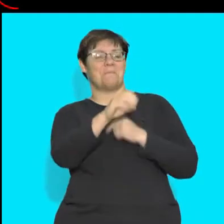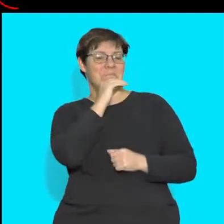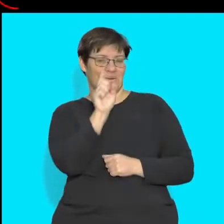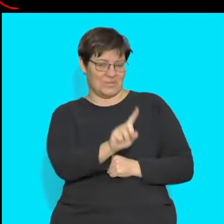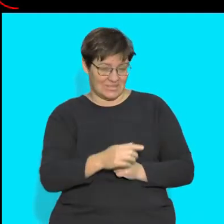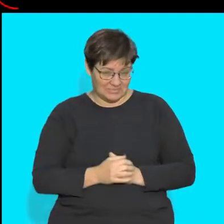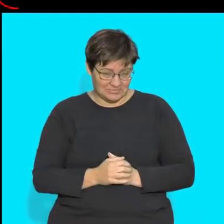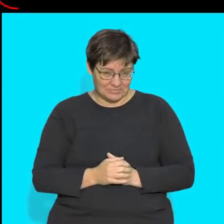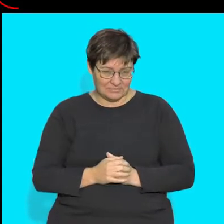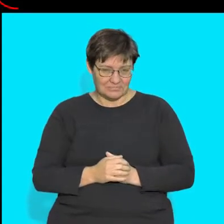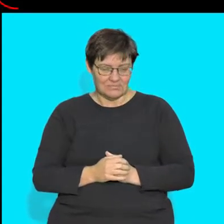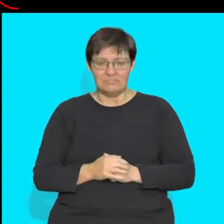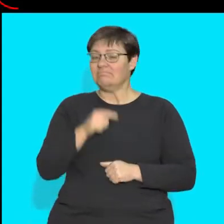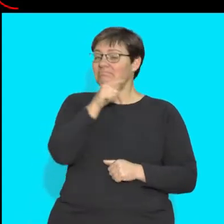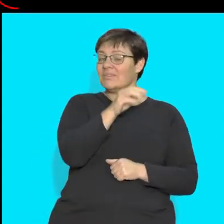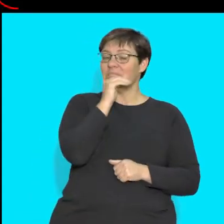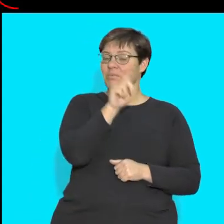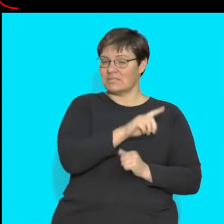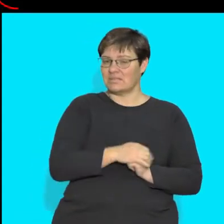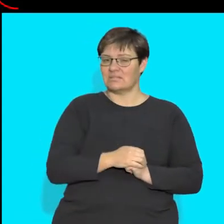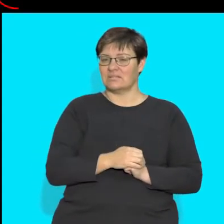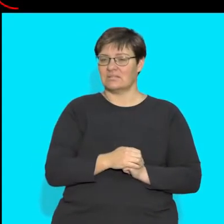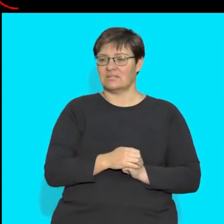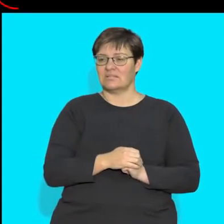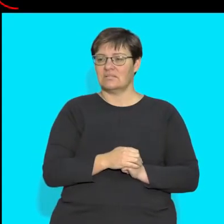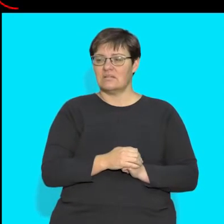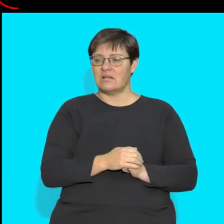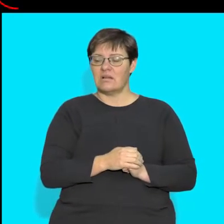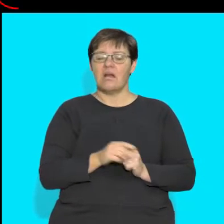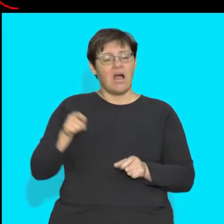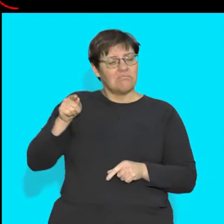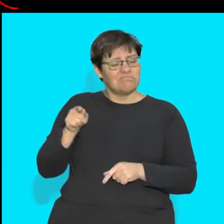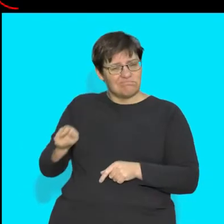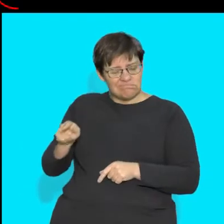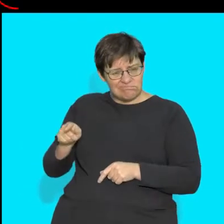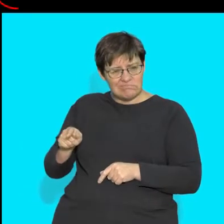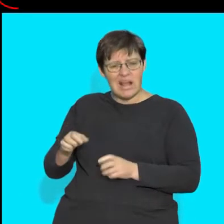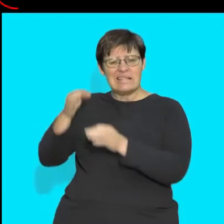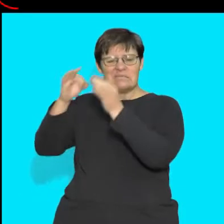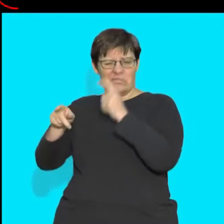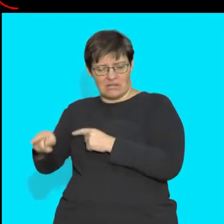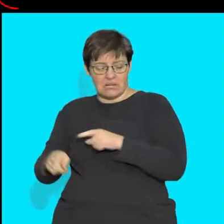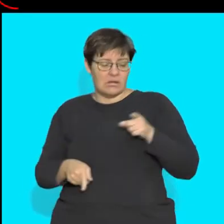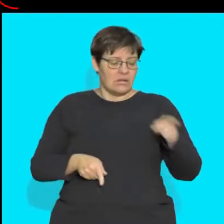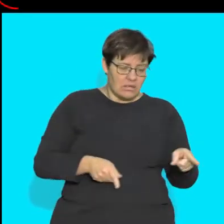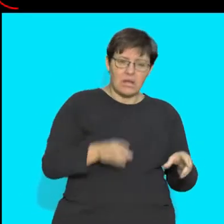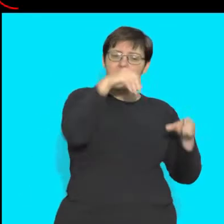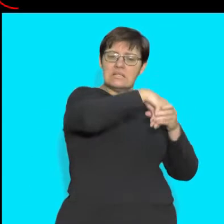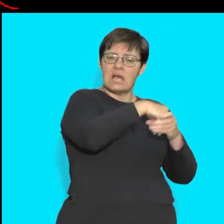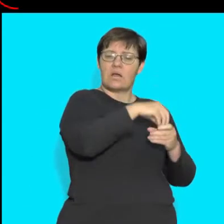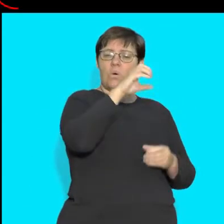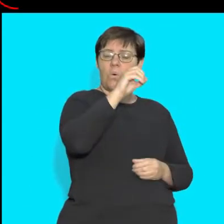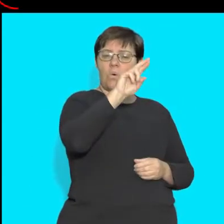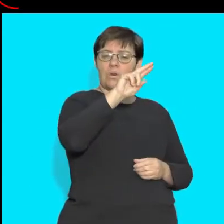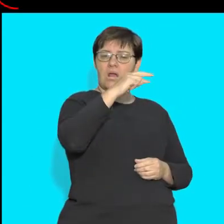I mean. What it simply means is there are more things, we call them organelles, in